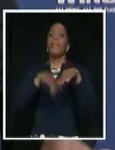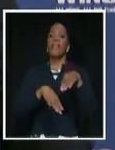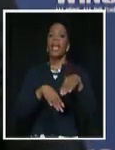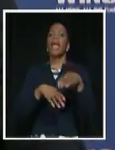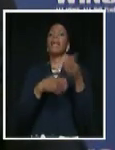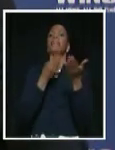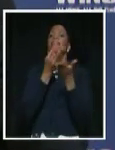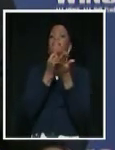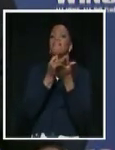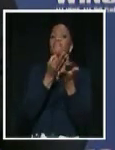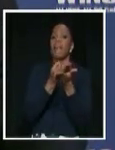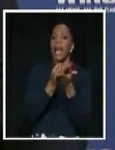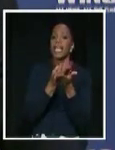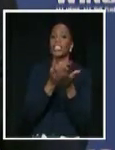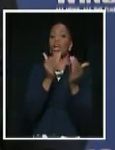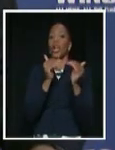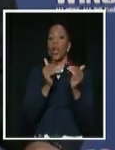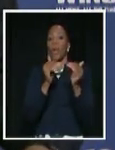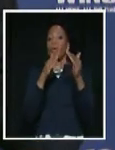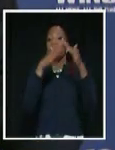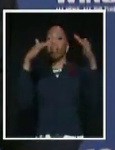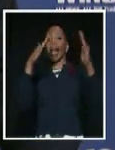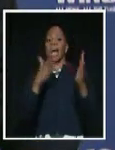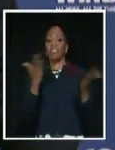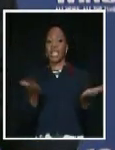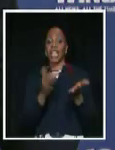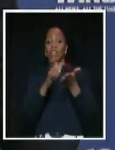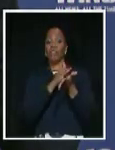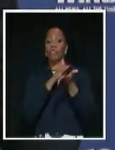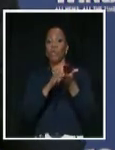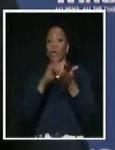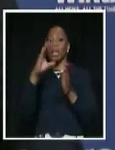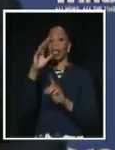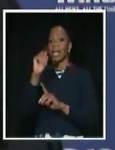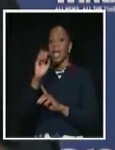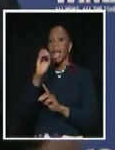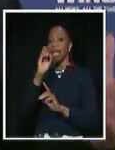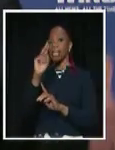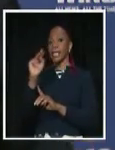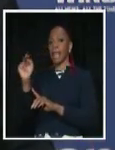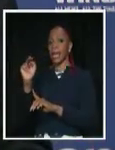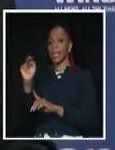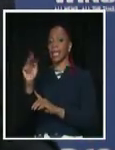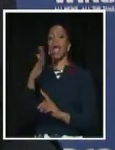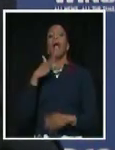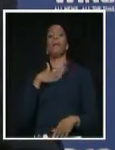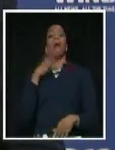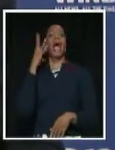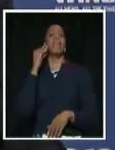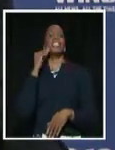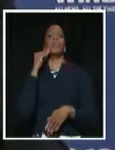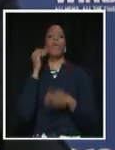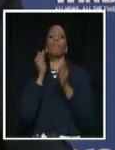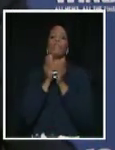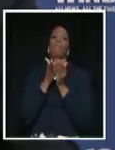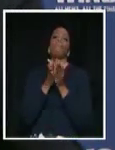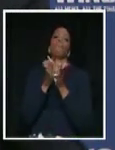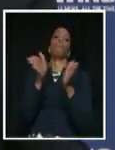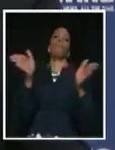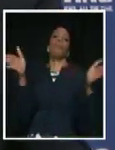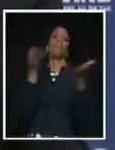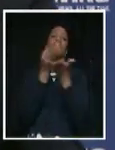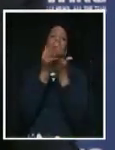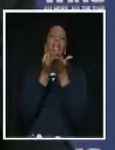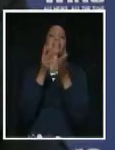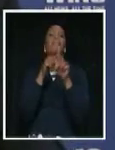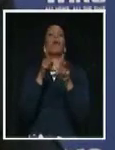housing here in New York, in the state of Connecticut, and in the Commonwealth of Massachusetts. My experience is vast and broad on the financing side. But